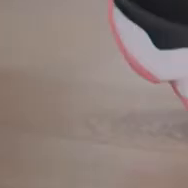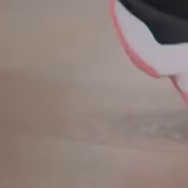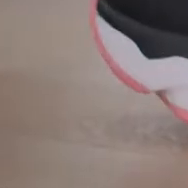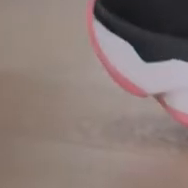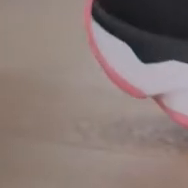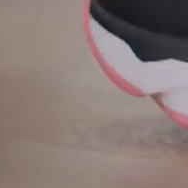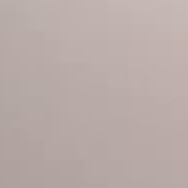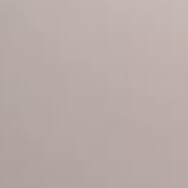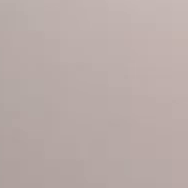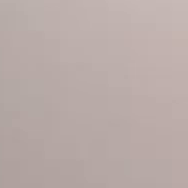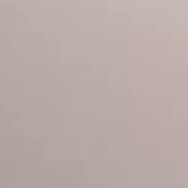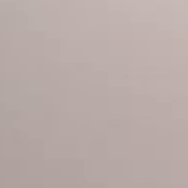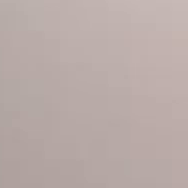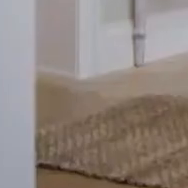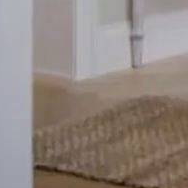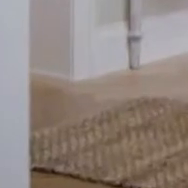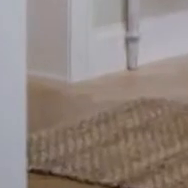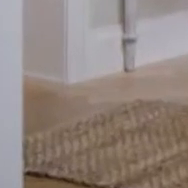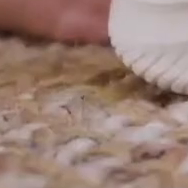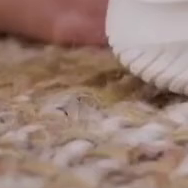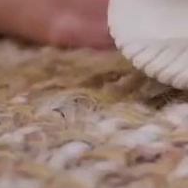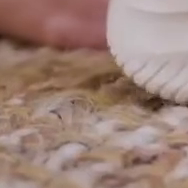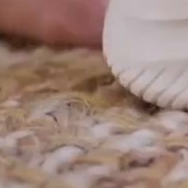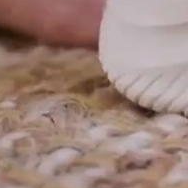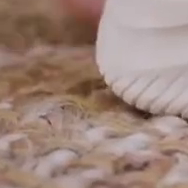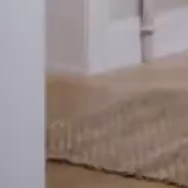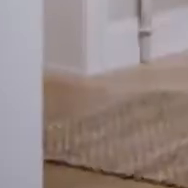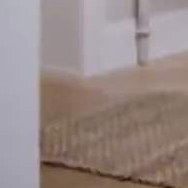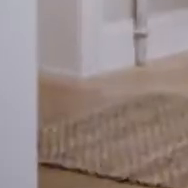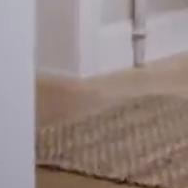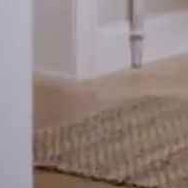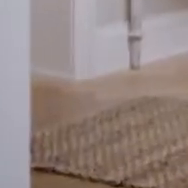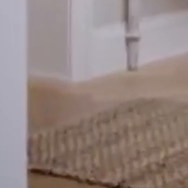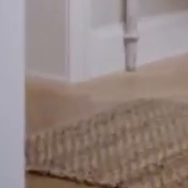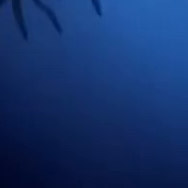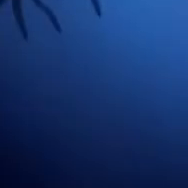they're even machine washable. Go hands-free with your footwear with new Skechers Slip-Ins.